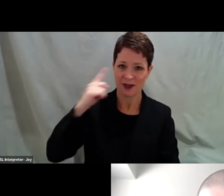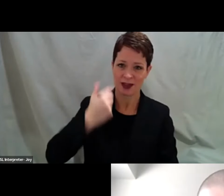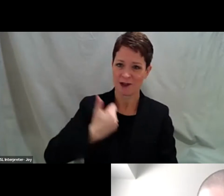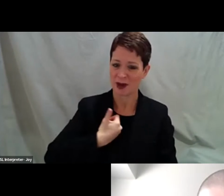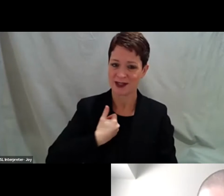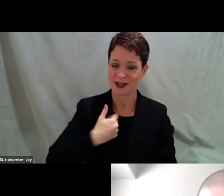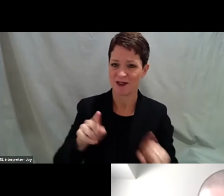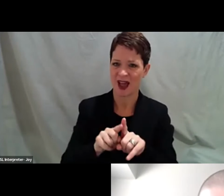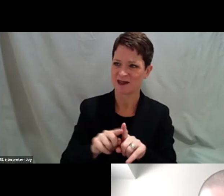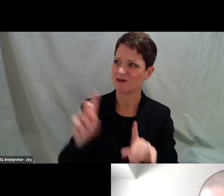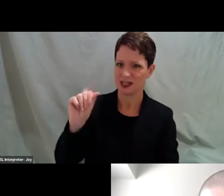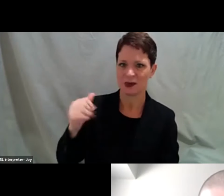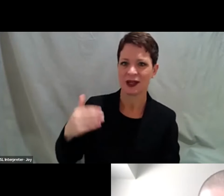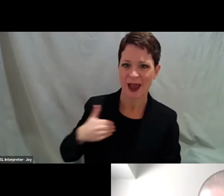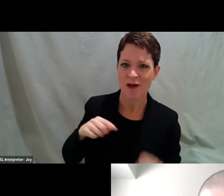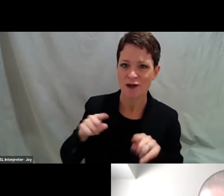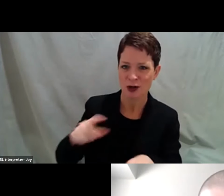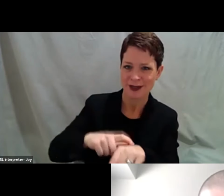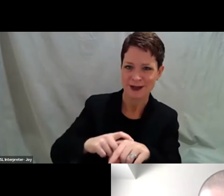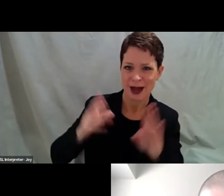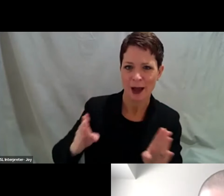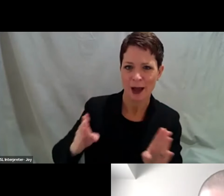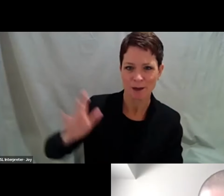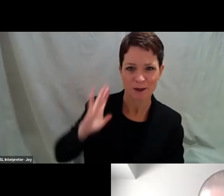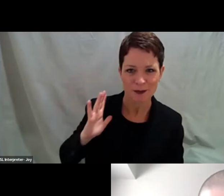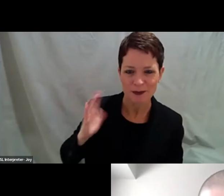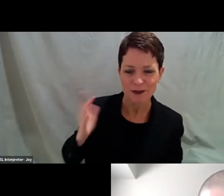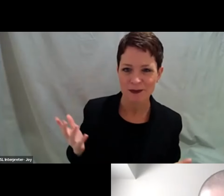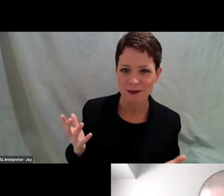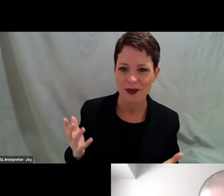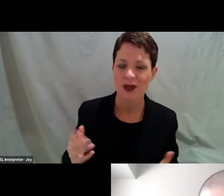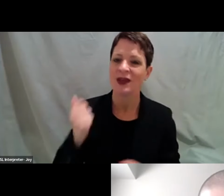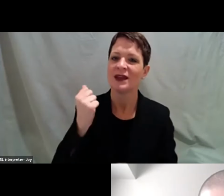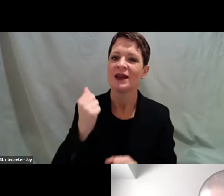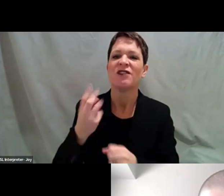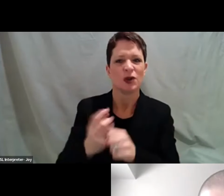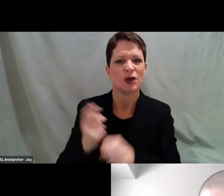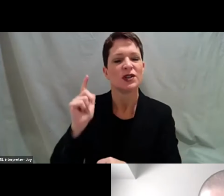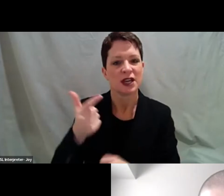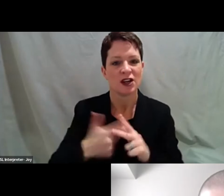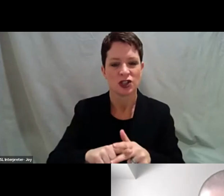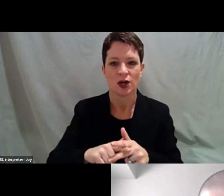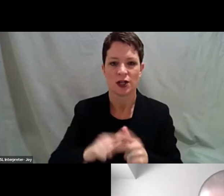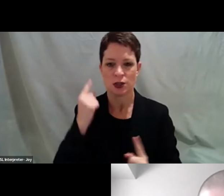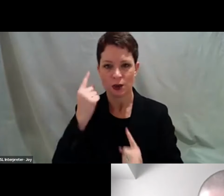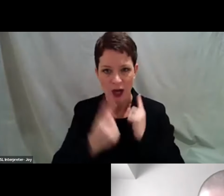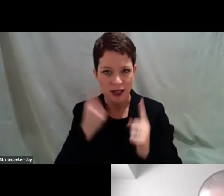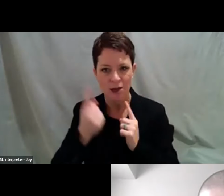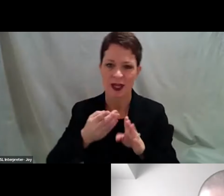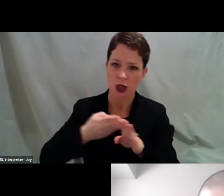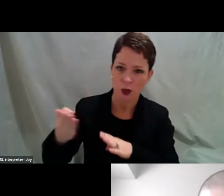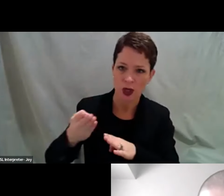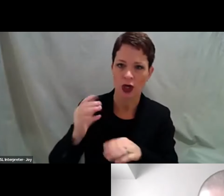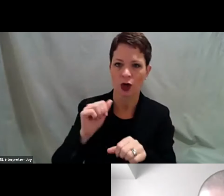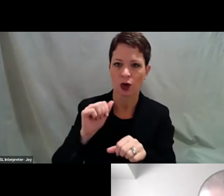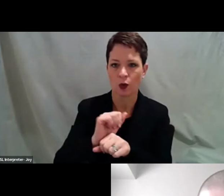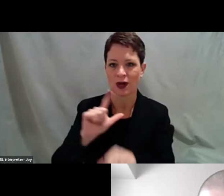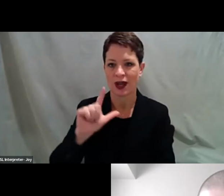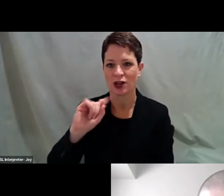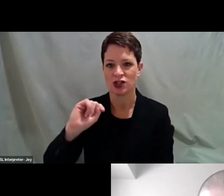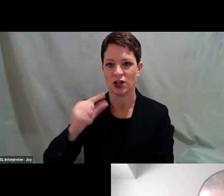as a disabled person during this time frame. Even several years later, as I started to contemplate a career in